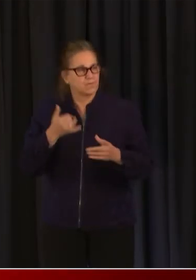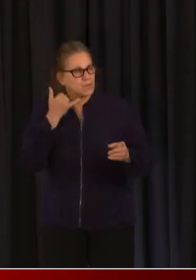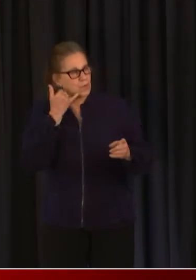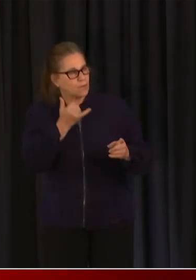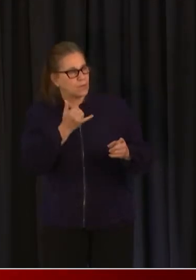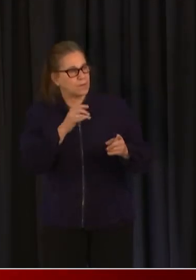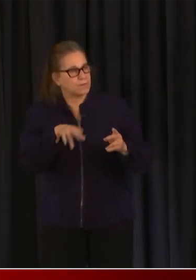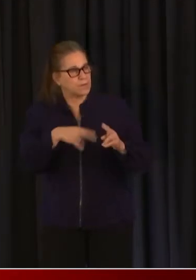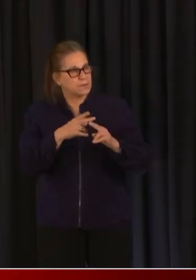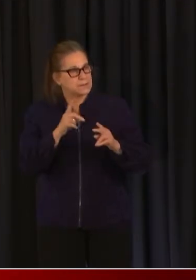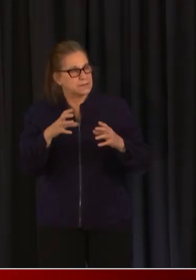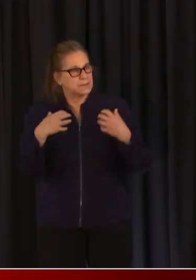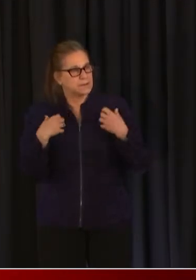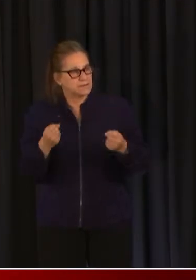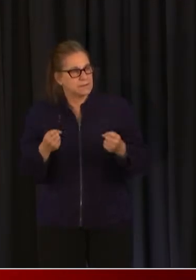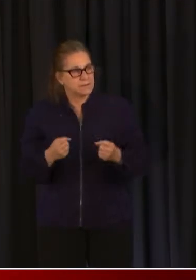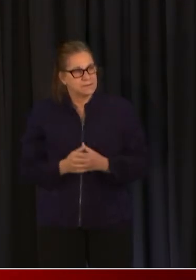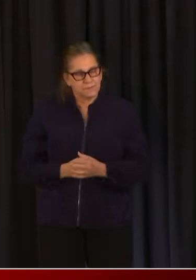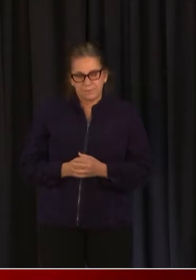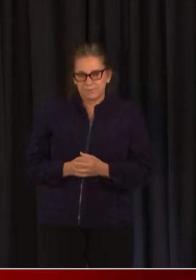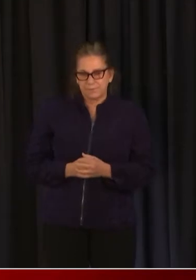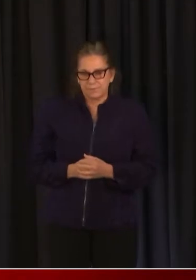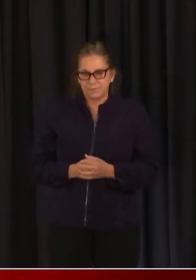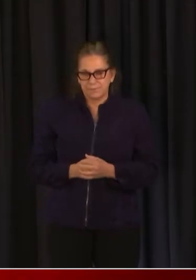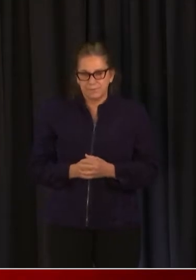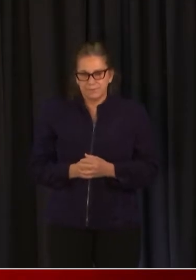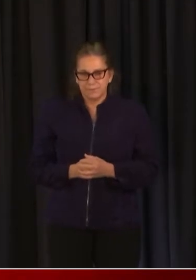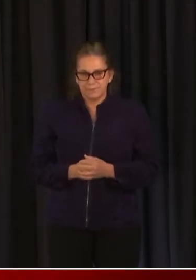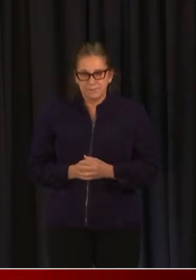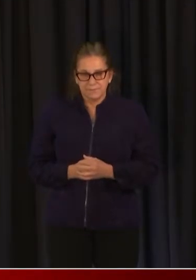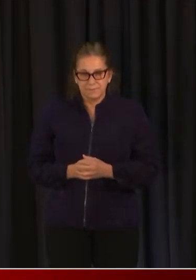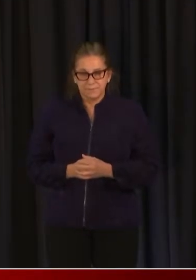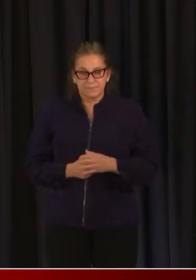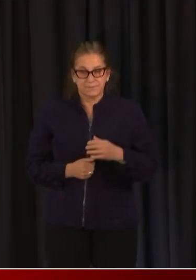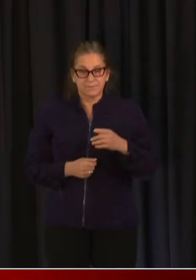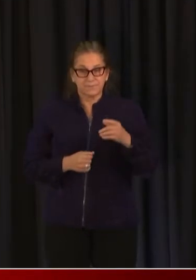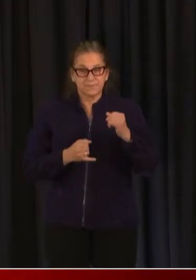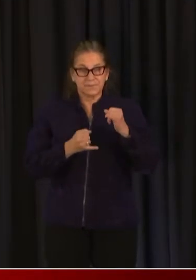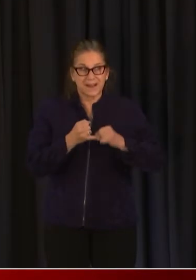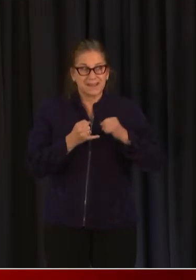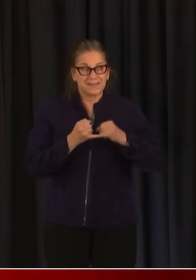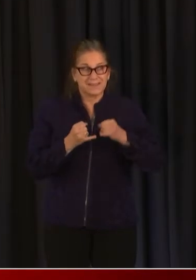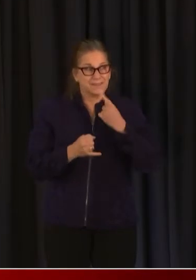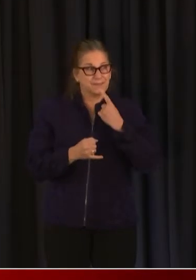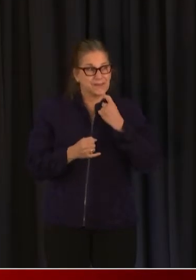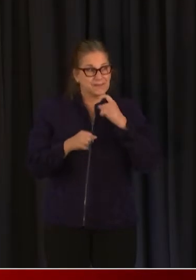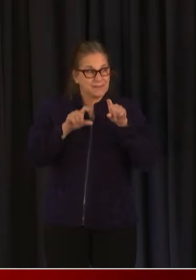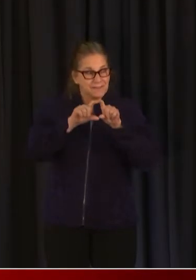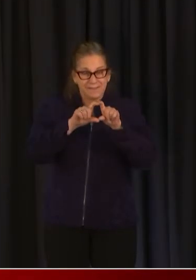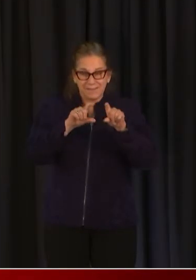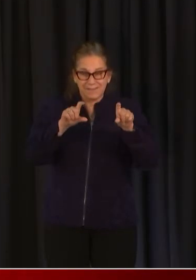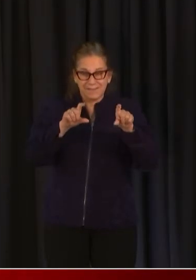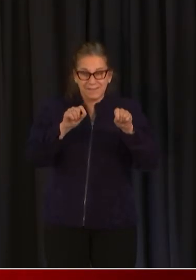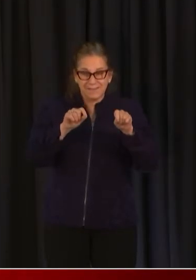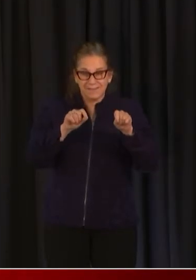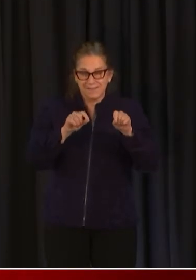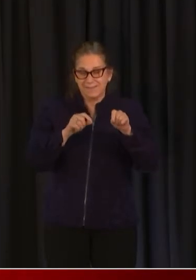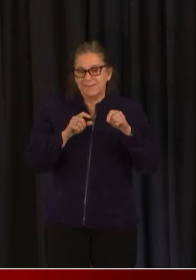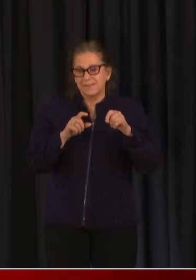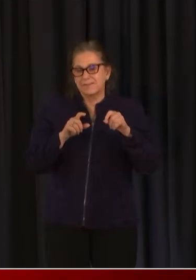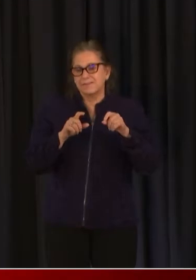Our remaining red metric has to do with our ability to connect with